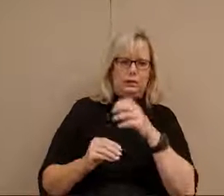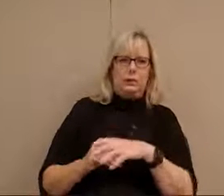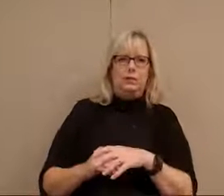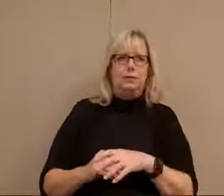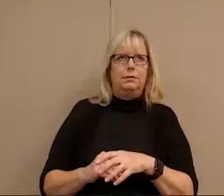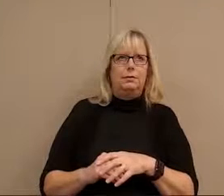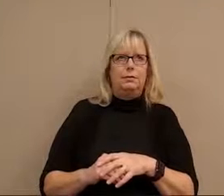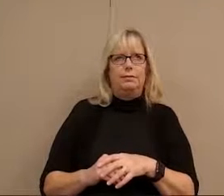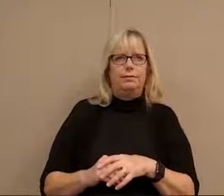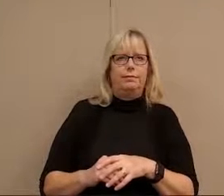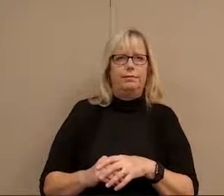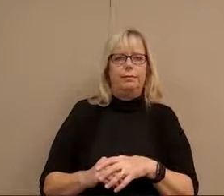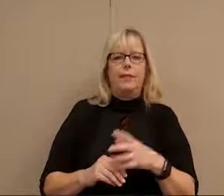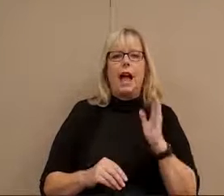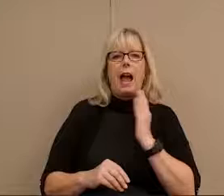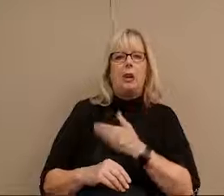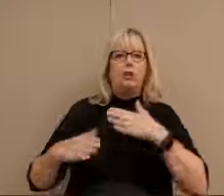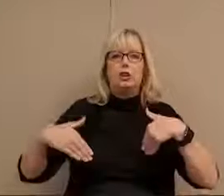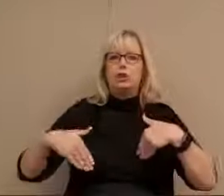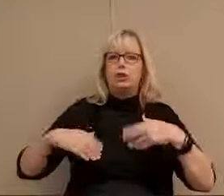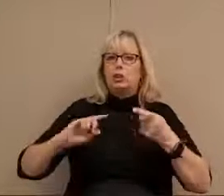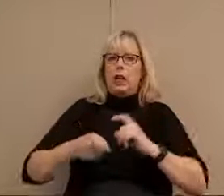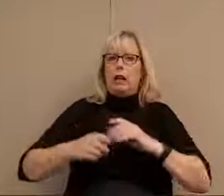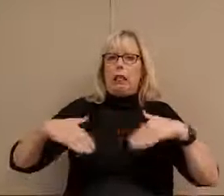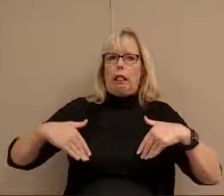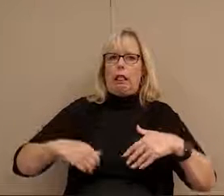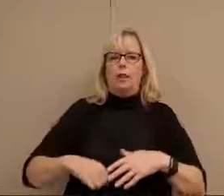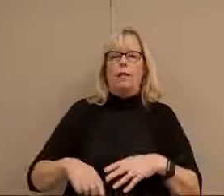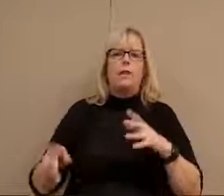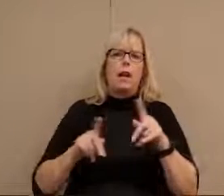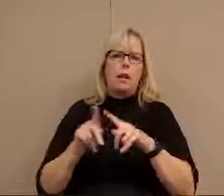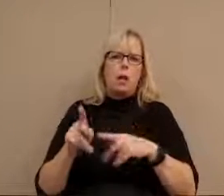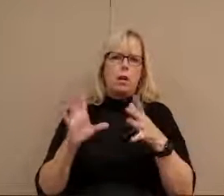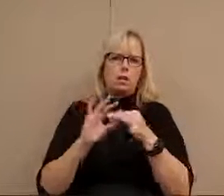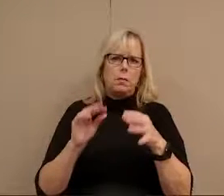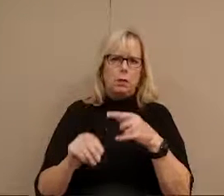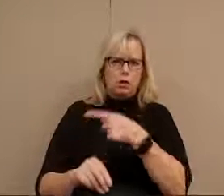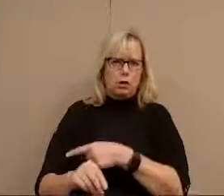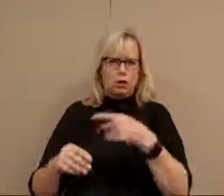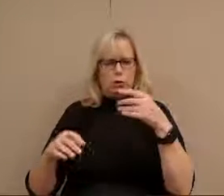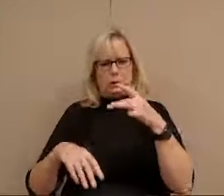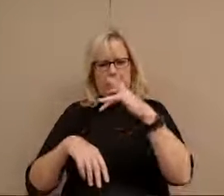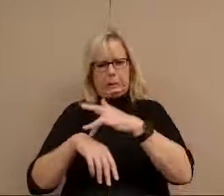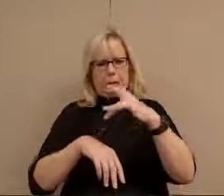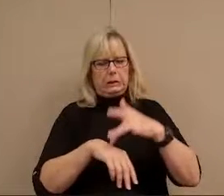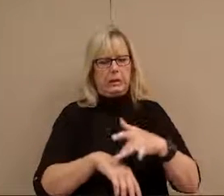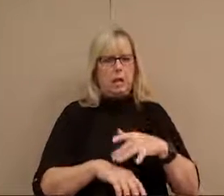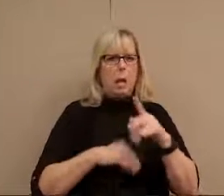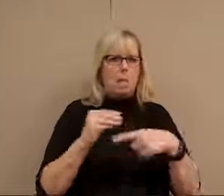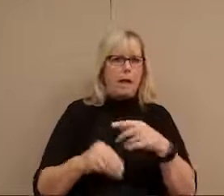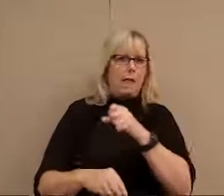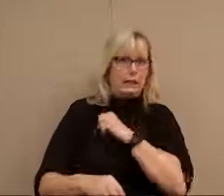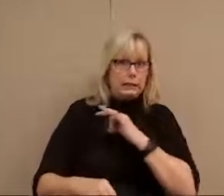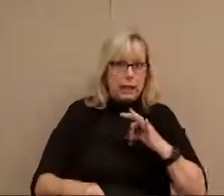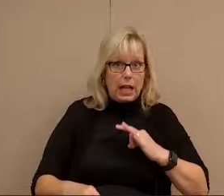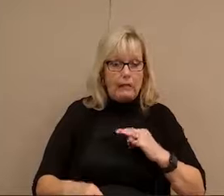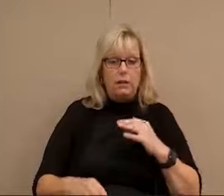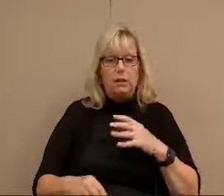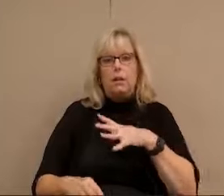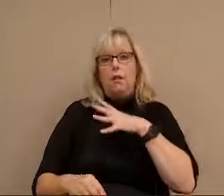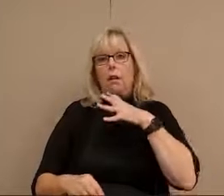remember. But no, ours is unchanged. Okay. And I want to talk just a minute. You briefly touched on the staffing, and I know quite a